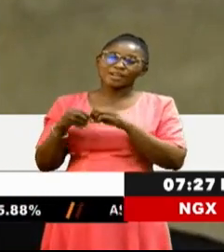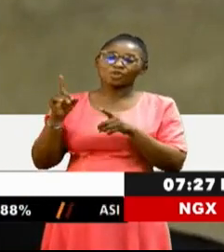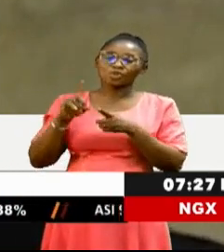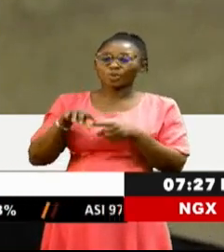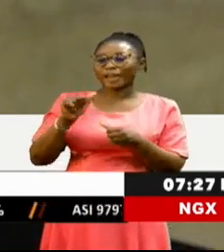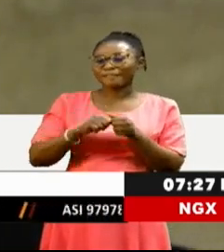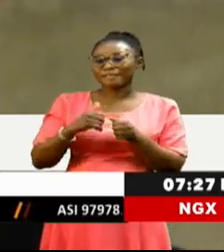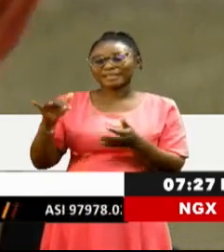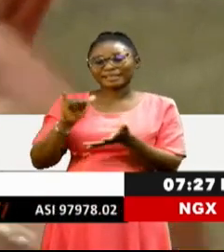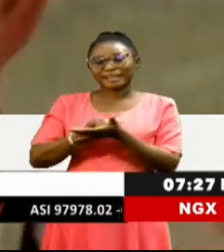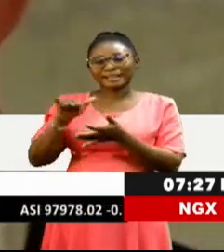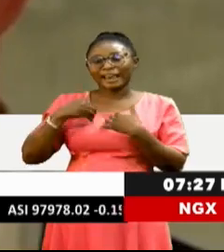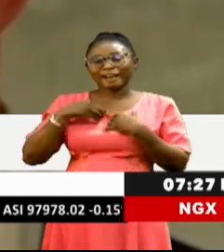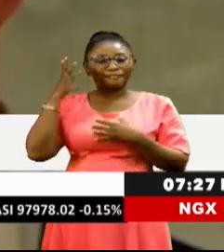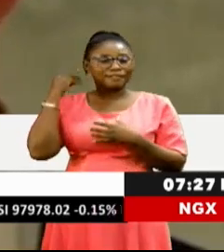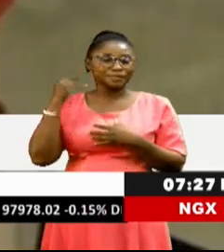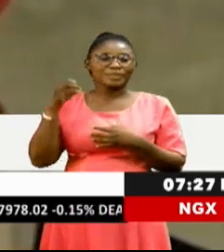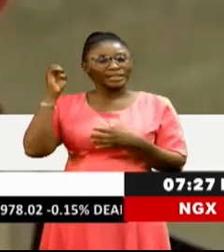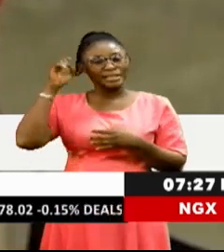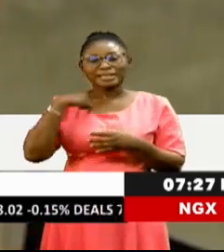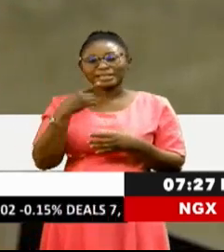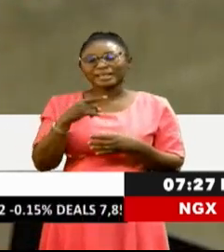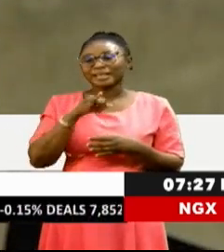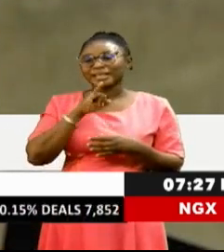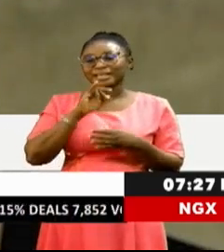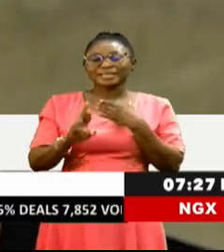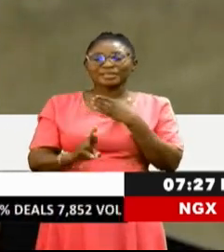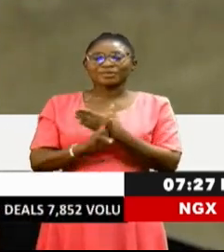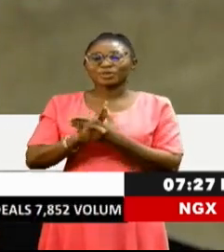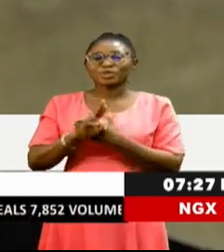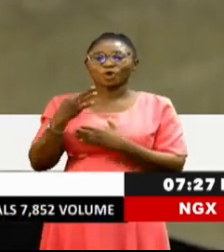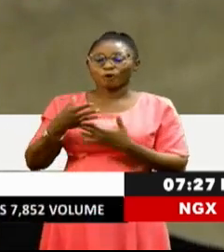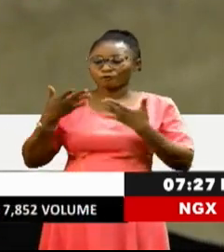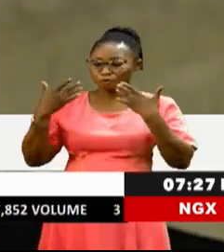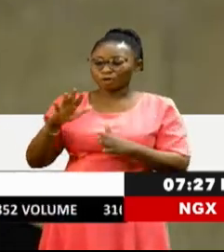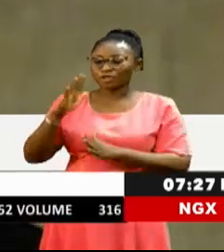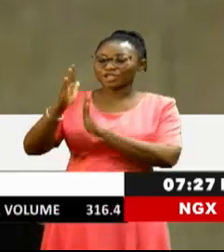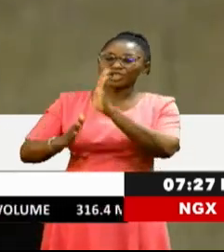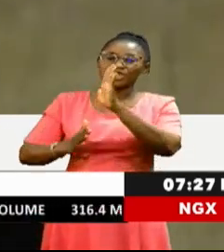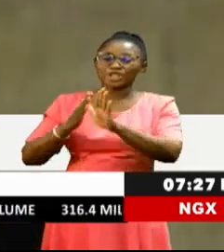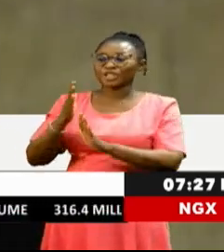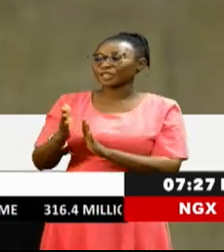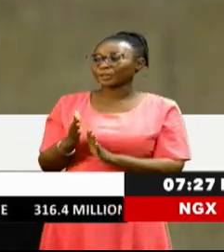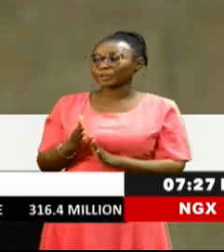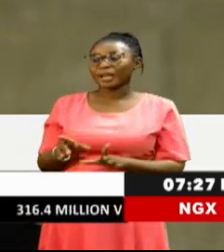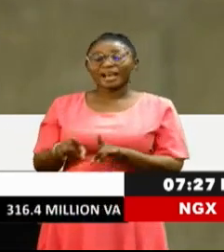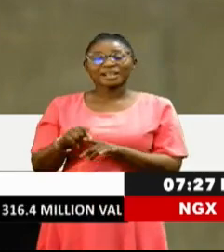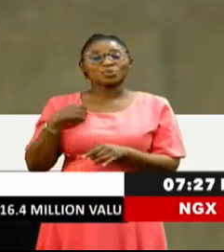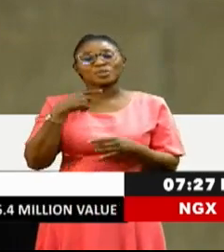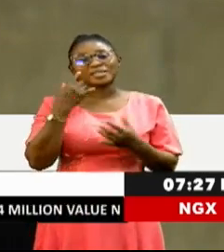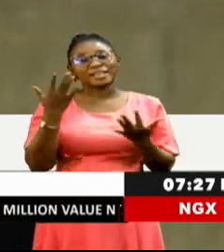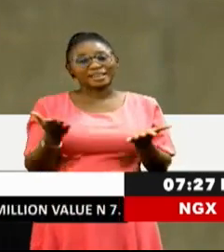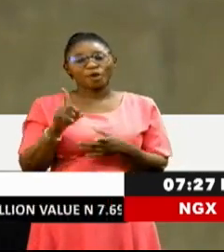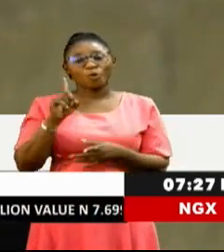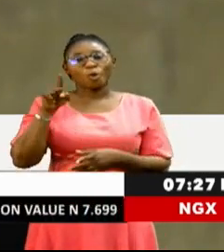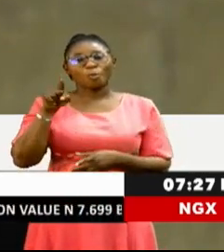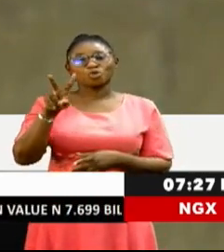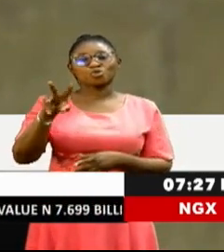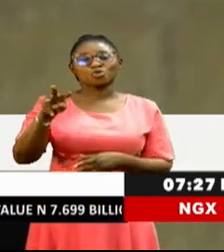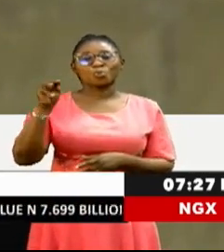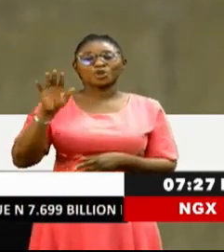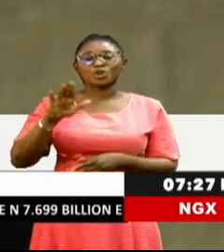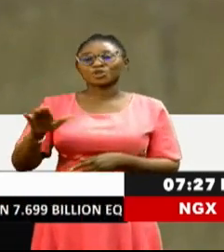has gone through, Ted said, is the risk of a lost generation. As we sit here today, 1.2 million